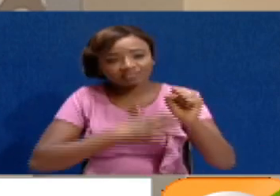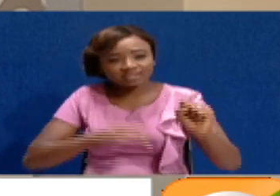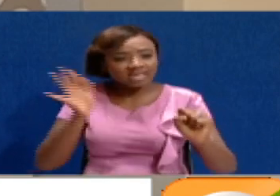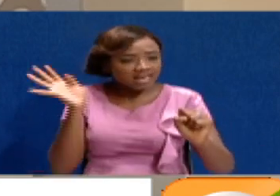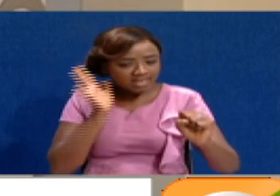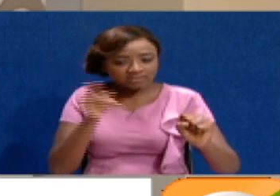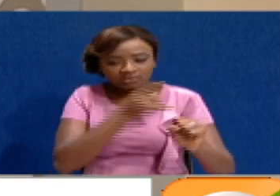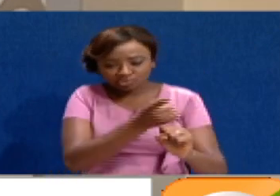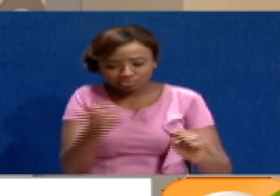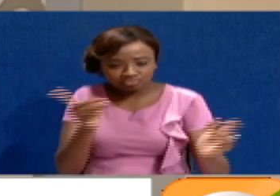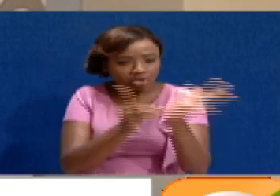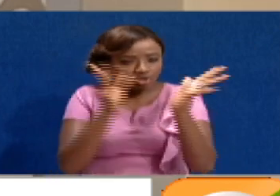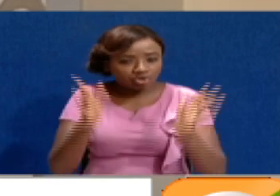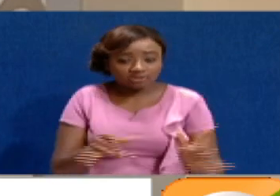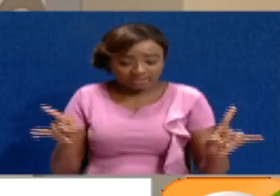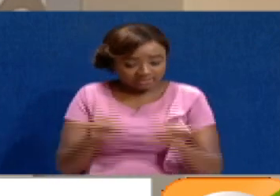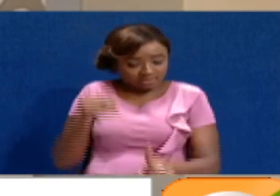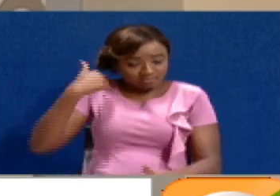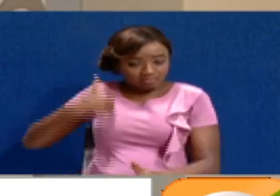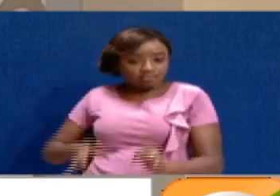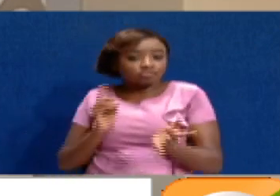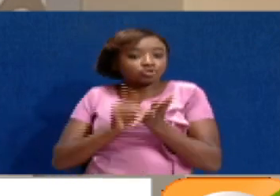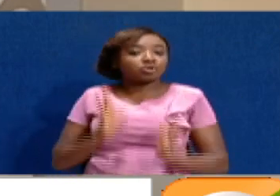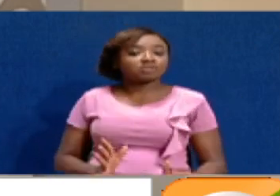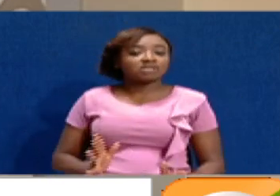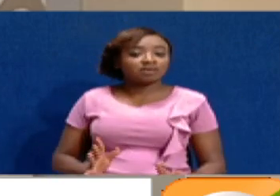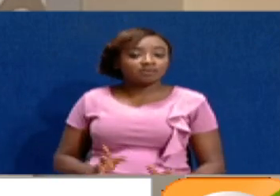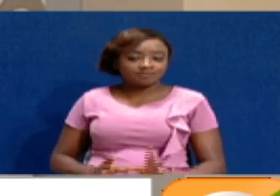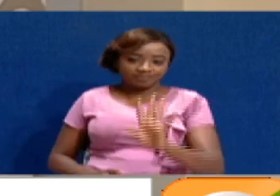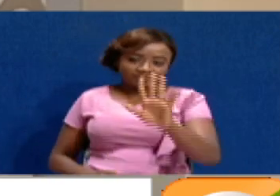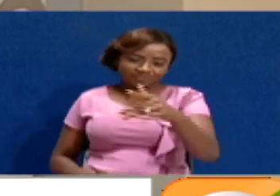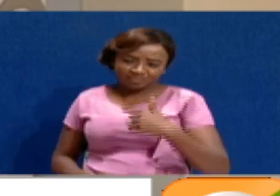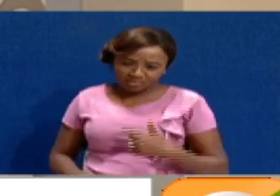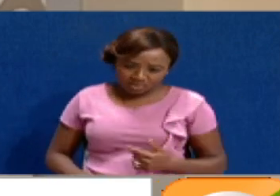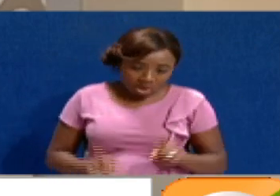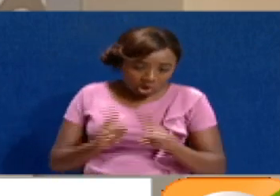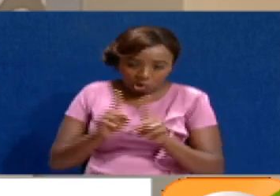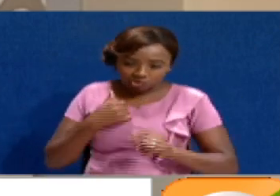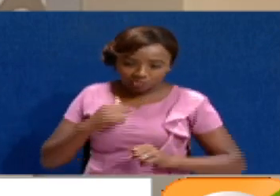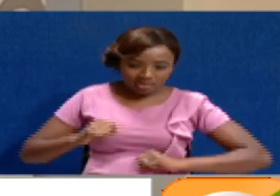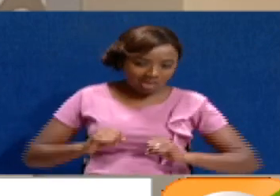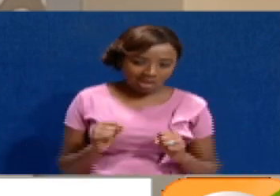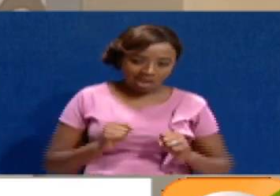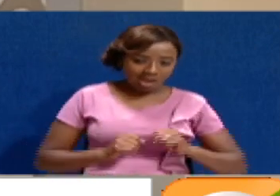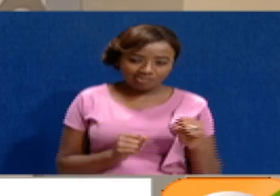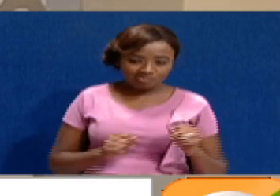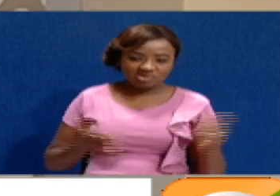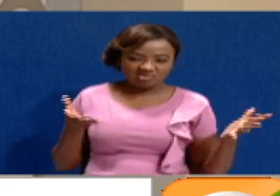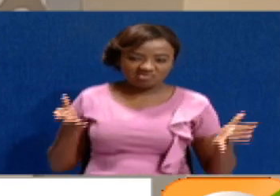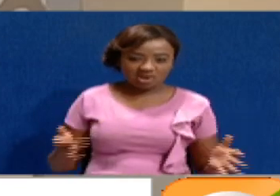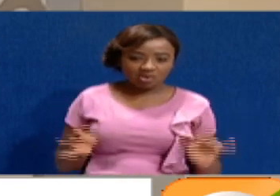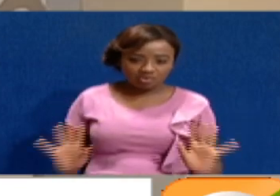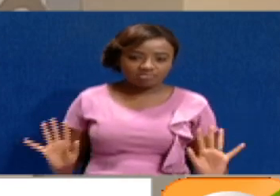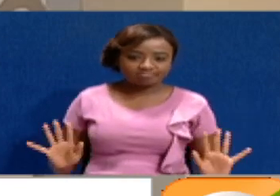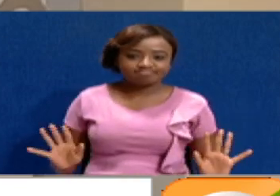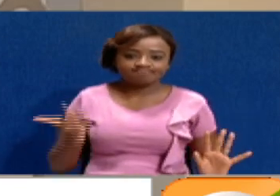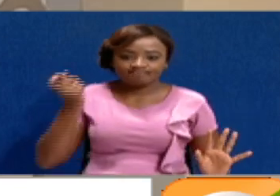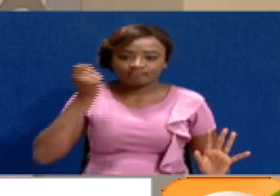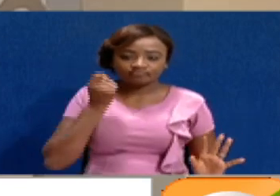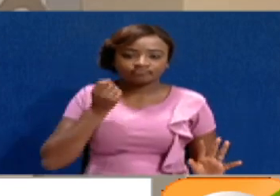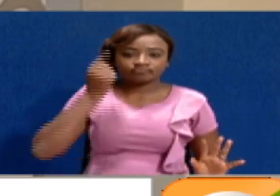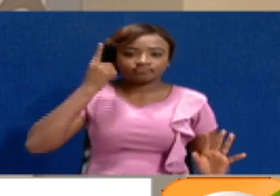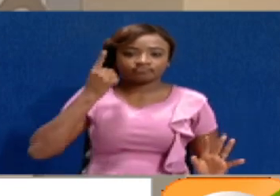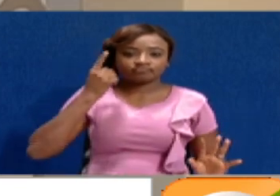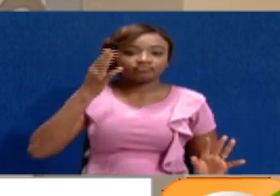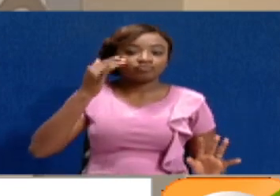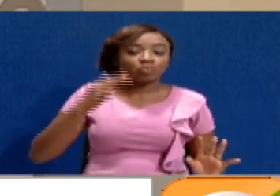of doctors, being one himself. You know what? I'm also glad that he has now dried his eyes,